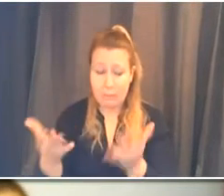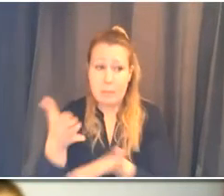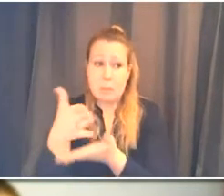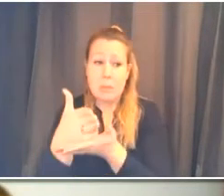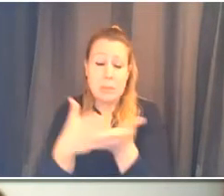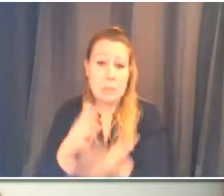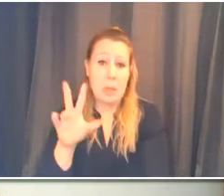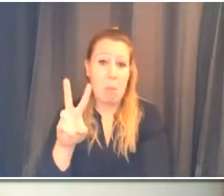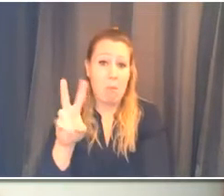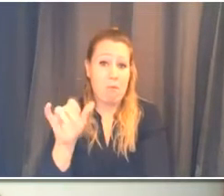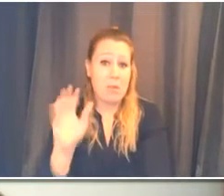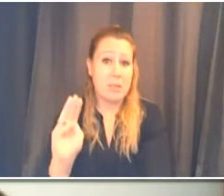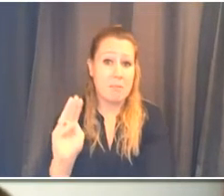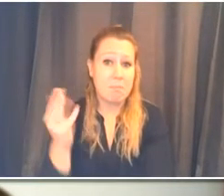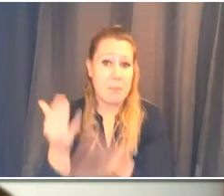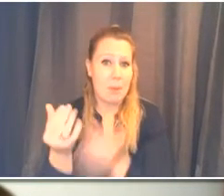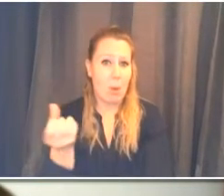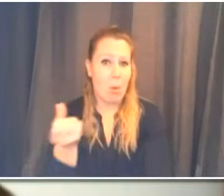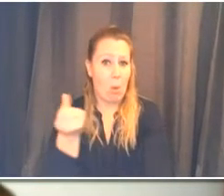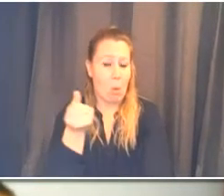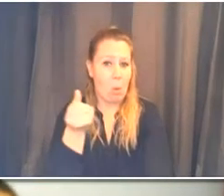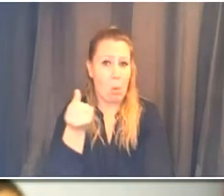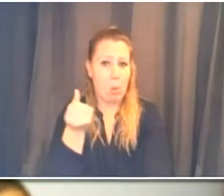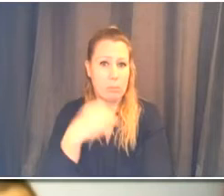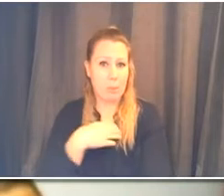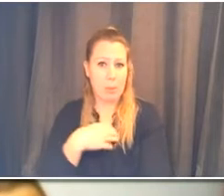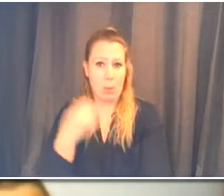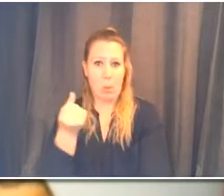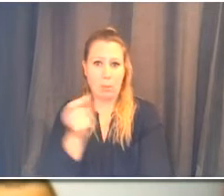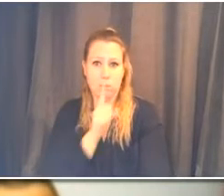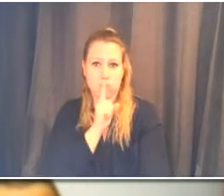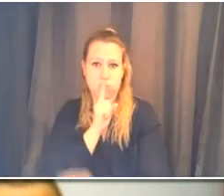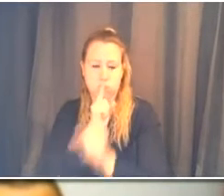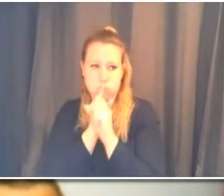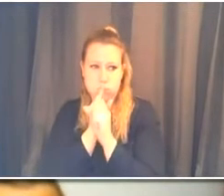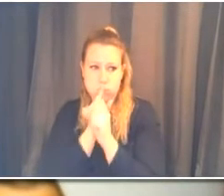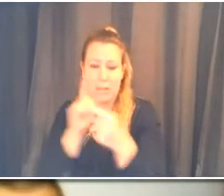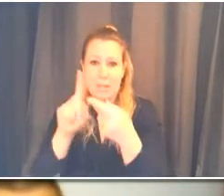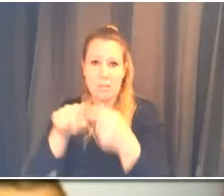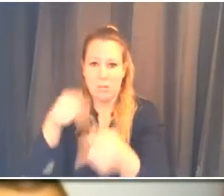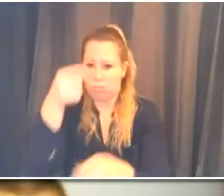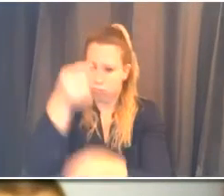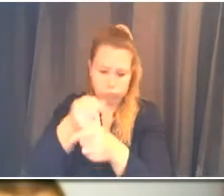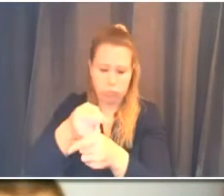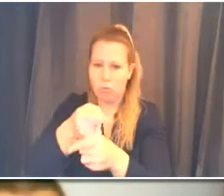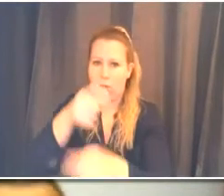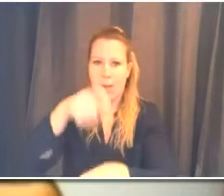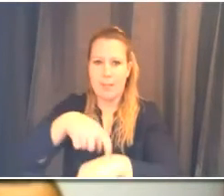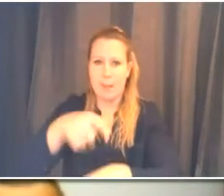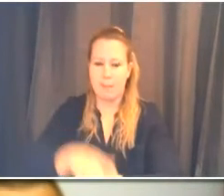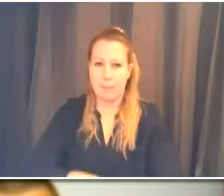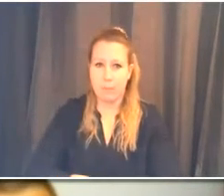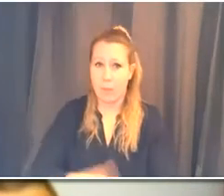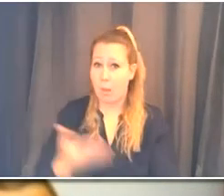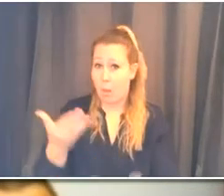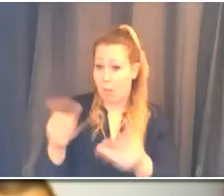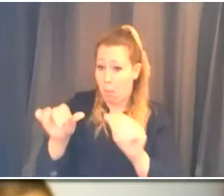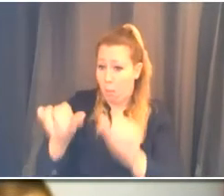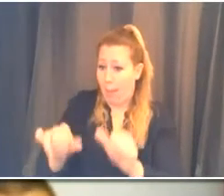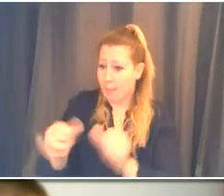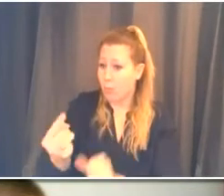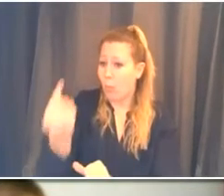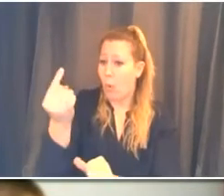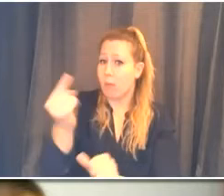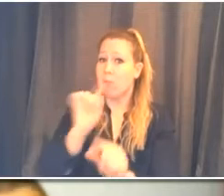to include re reviewing body warn cameras to make sure that the radio runs that we're responding to are responded to in